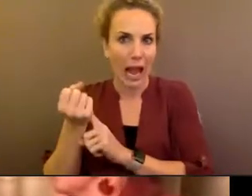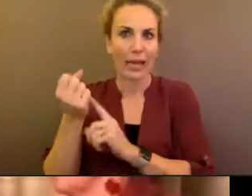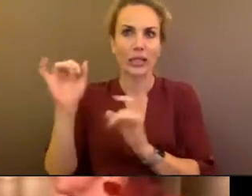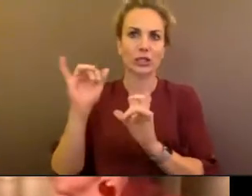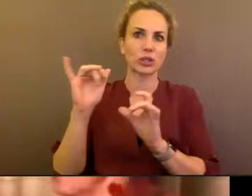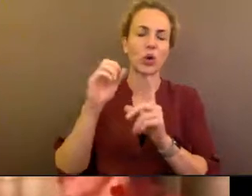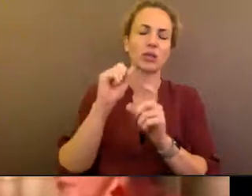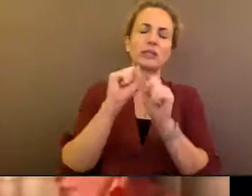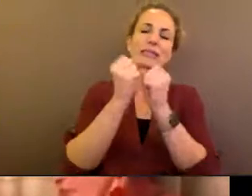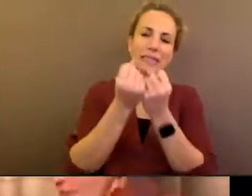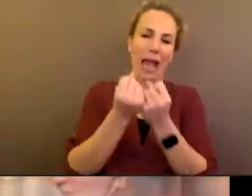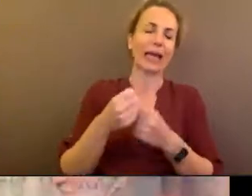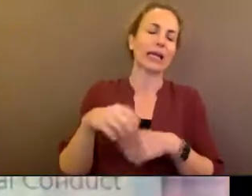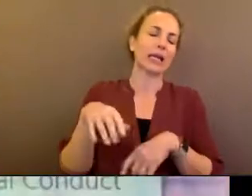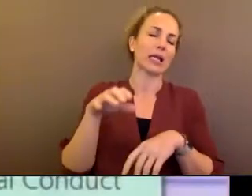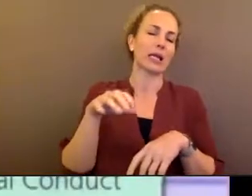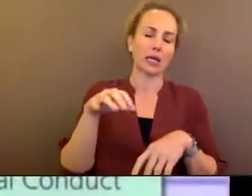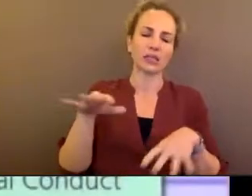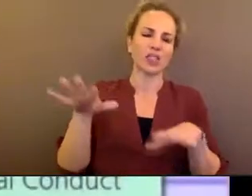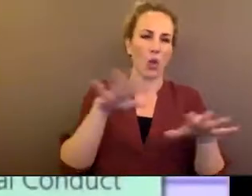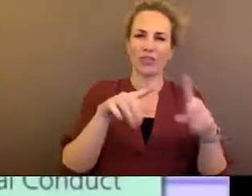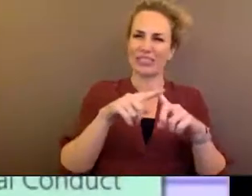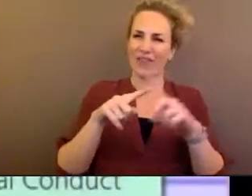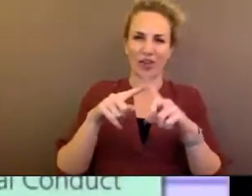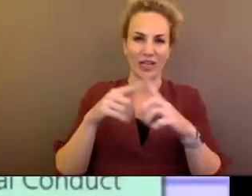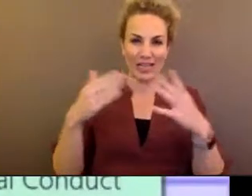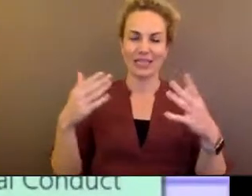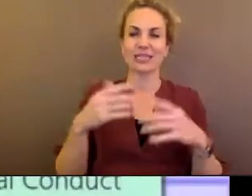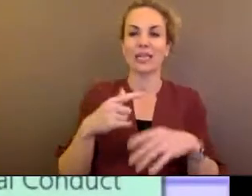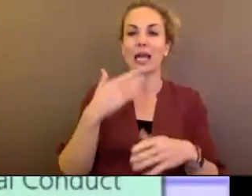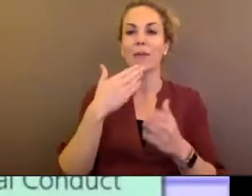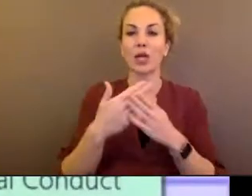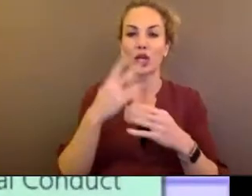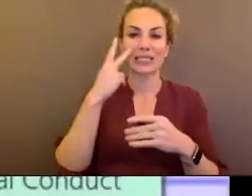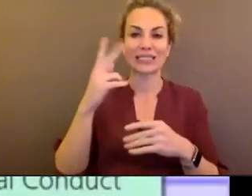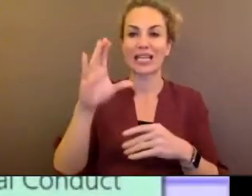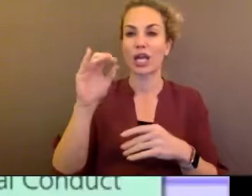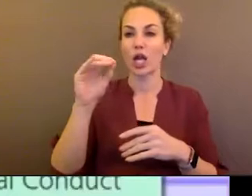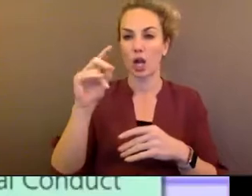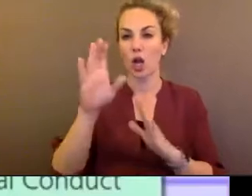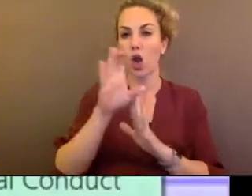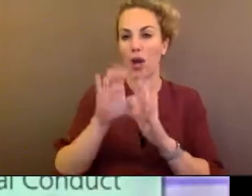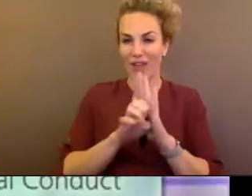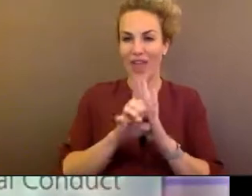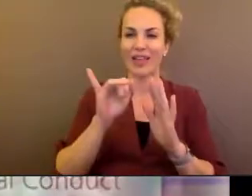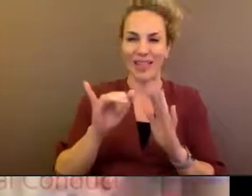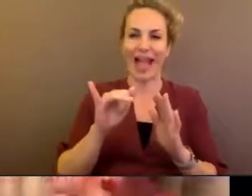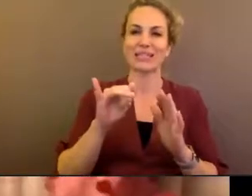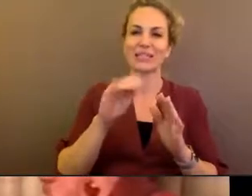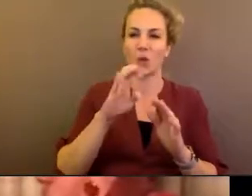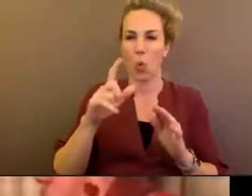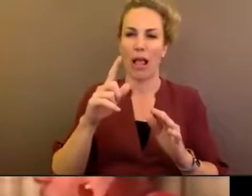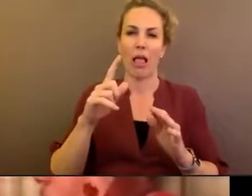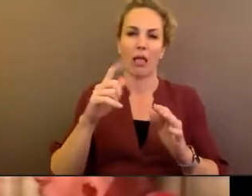use your code. And one of the things that someone said early on was that it would be good to see codes of ethics that are well used and Yeah, right,